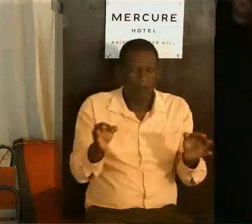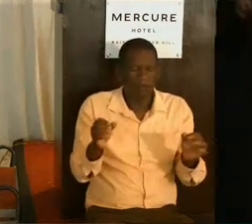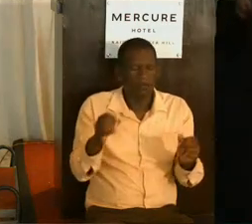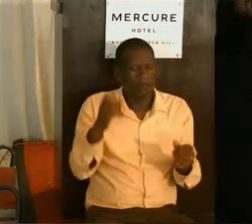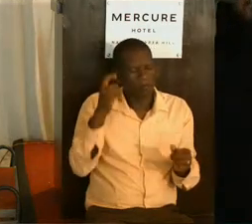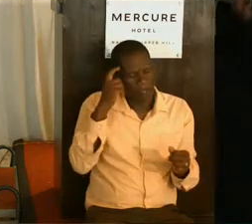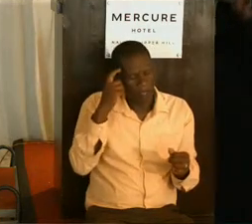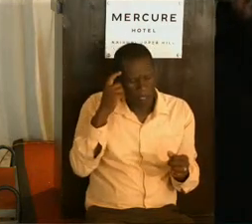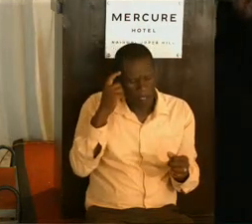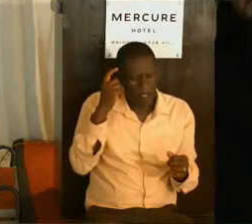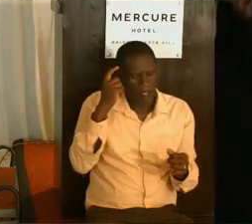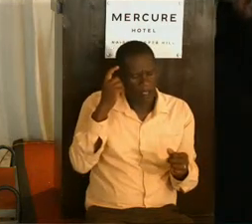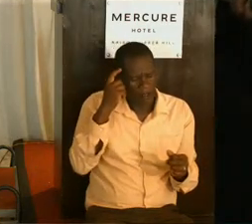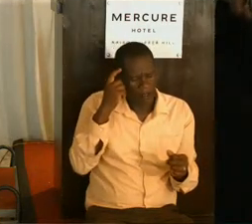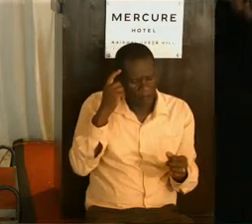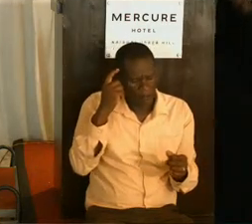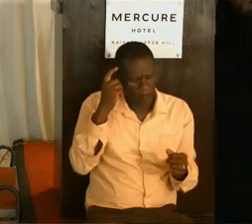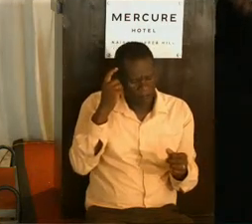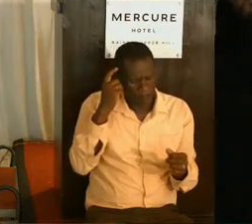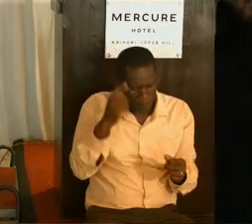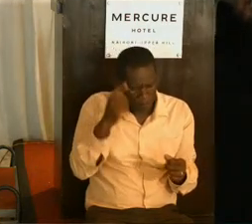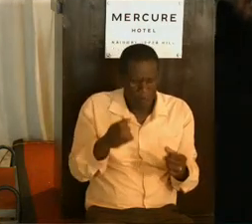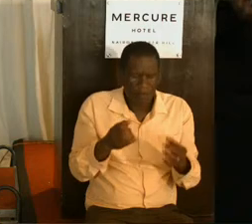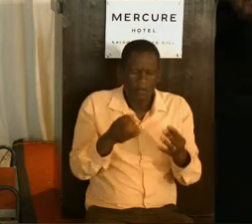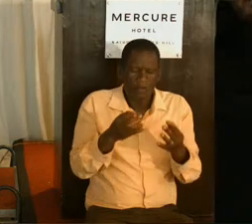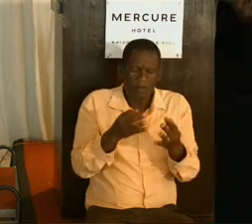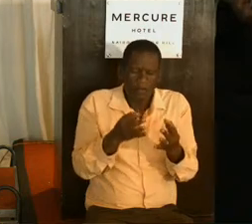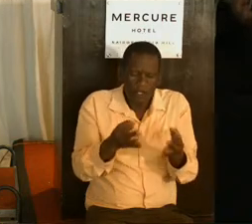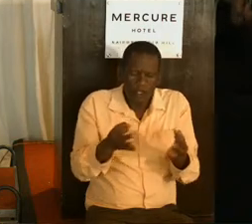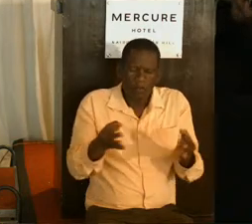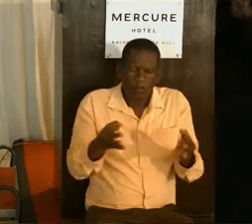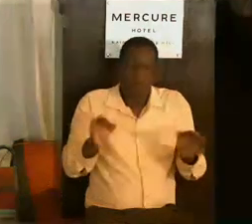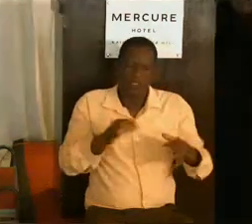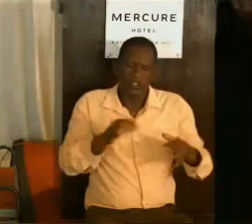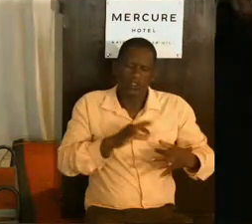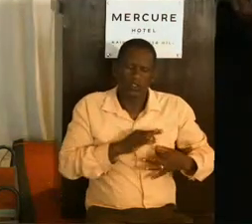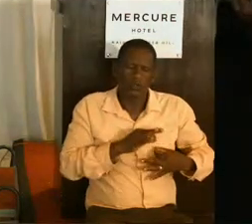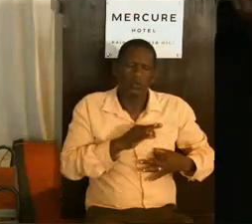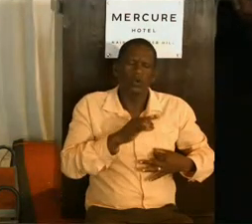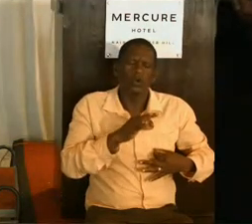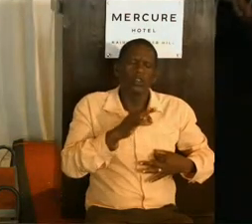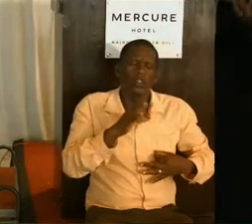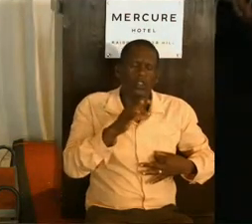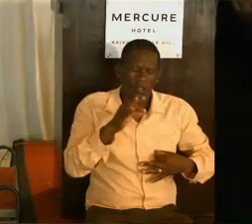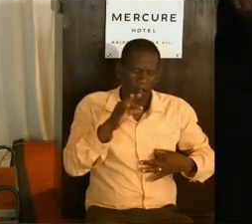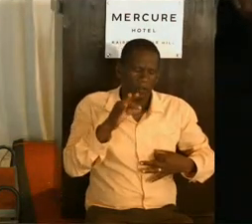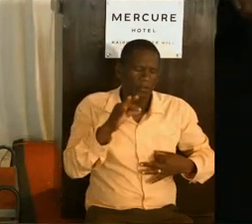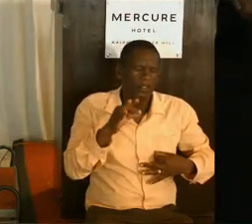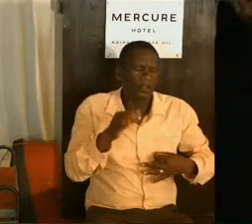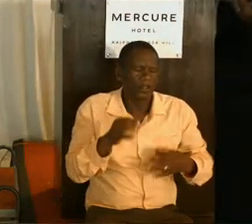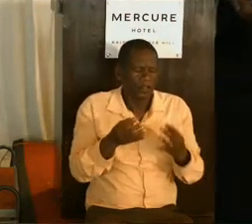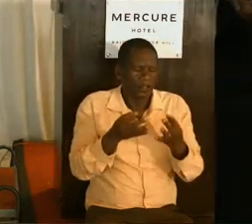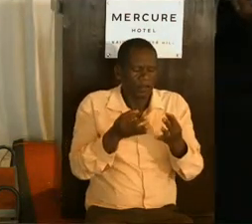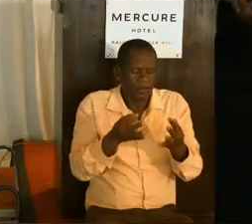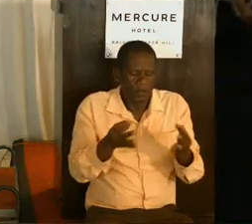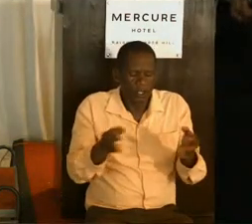freedom of the Mind freedom of the Soul